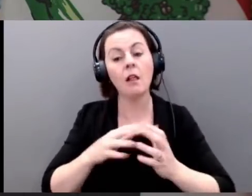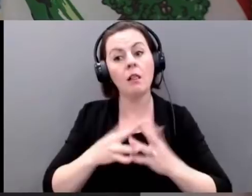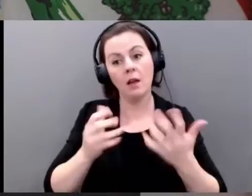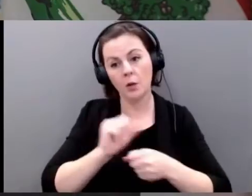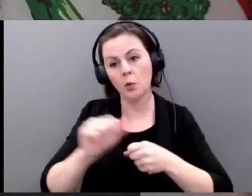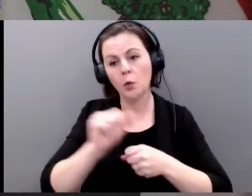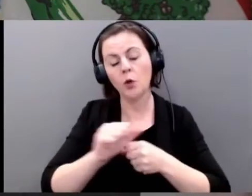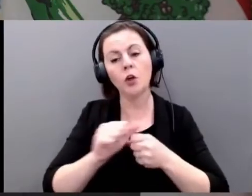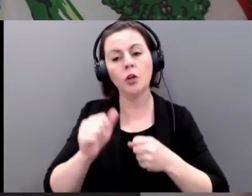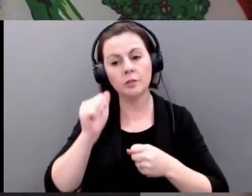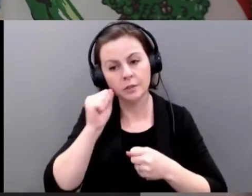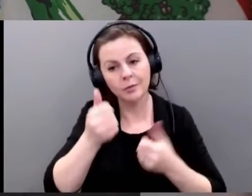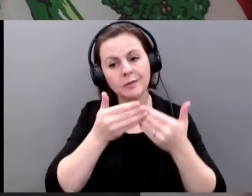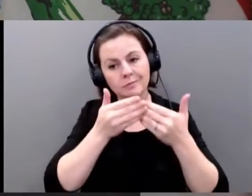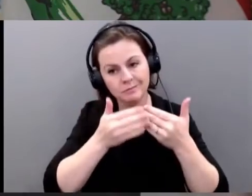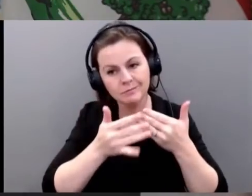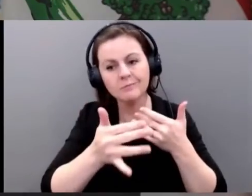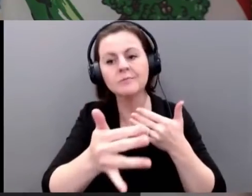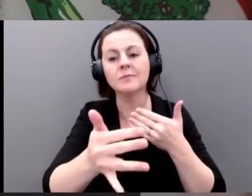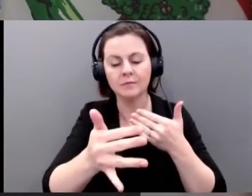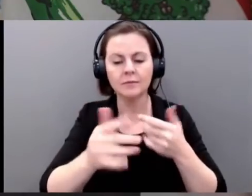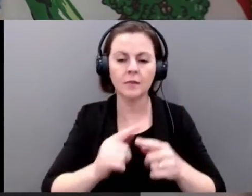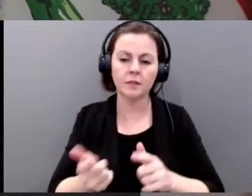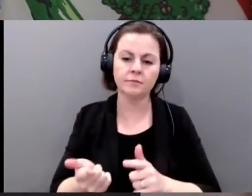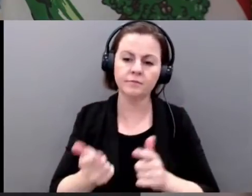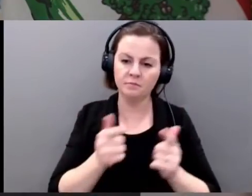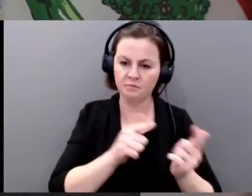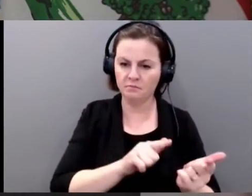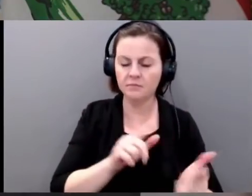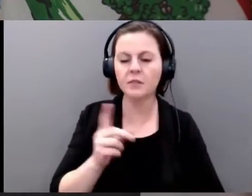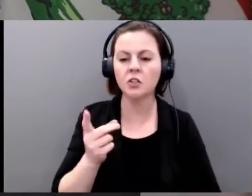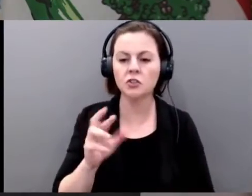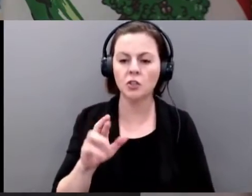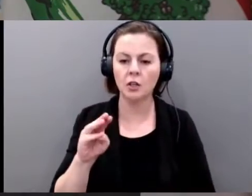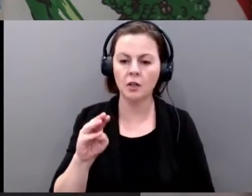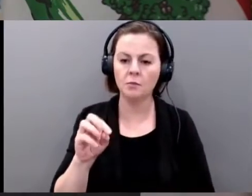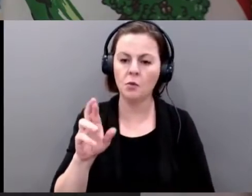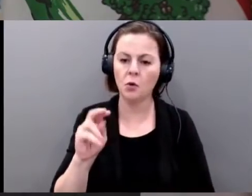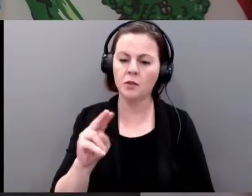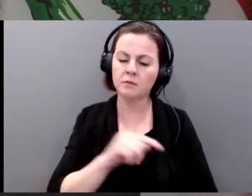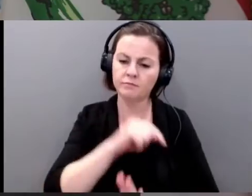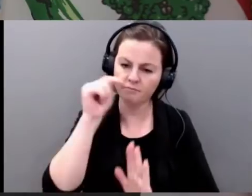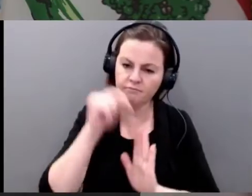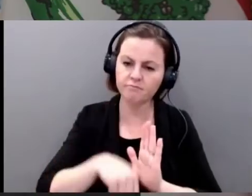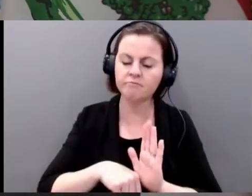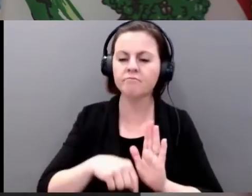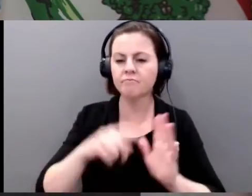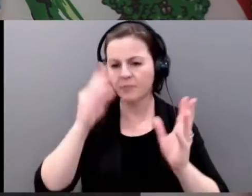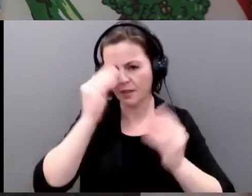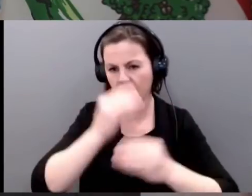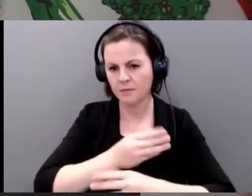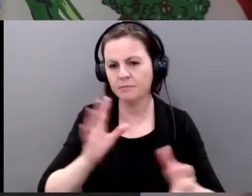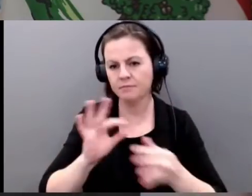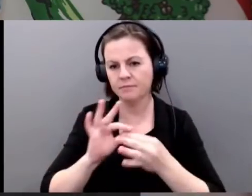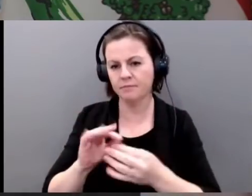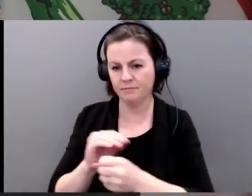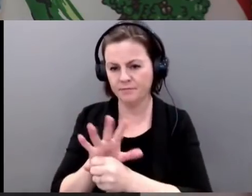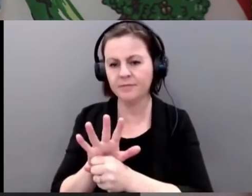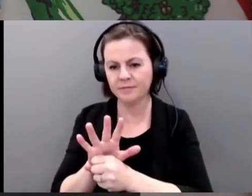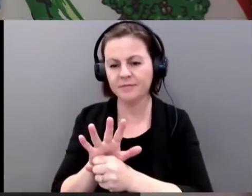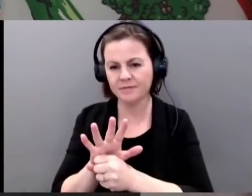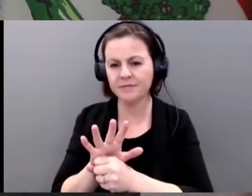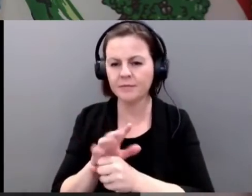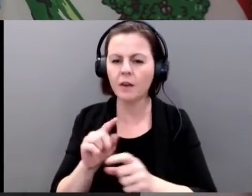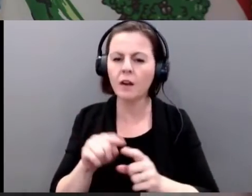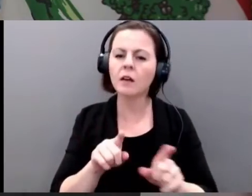want to turn it over now to Dr. Morrison for a complete COVID update and much more in-depth about our